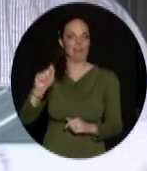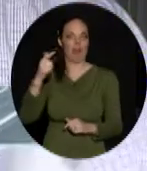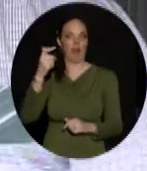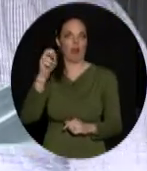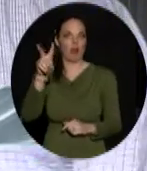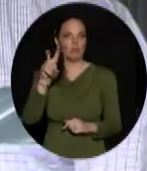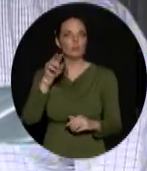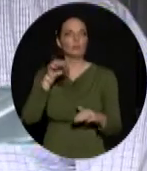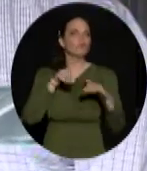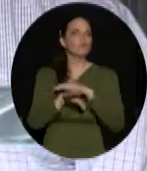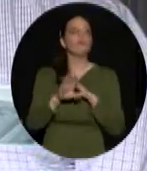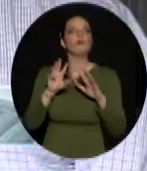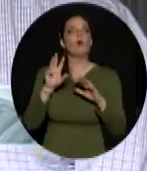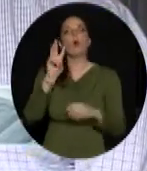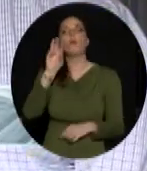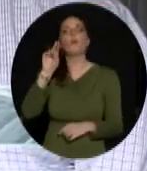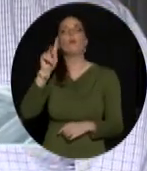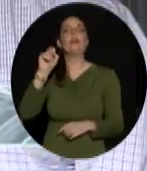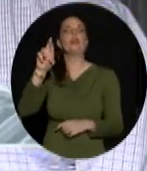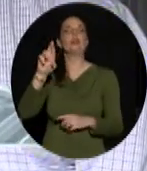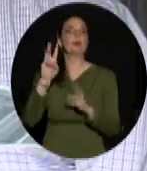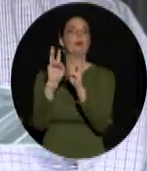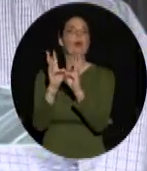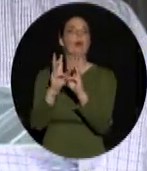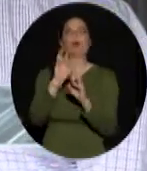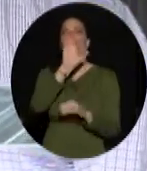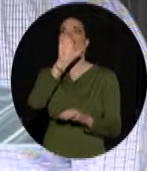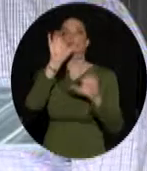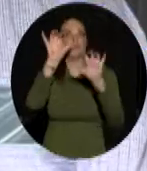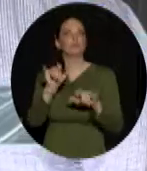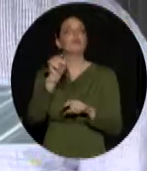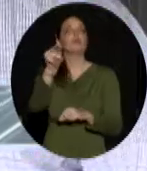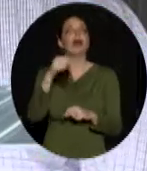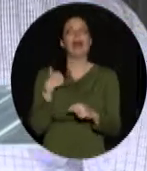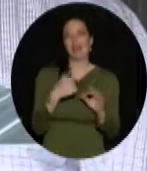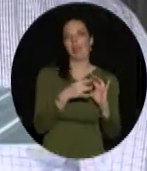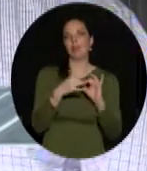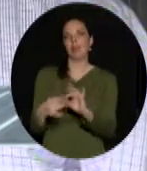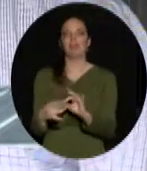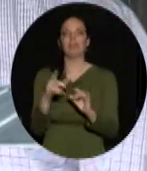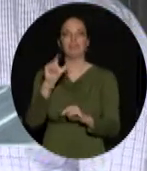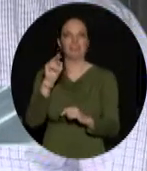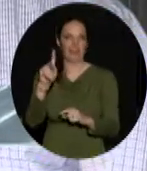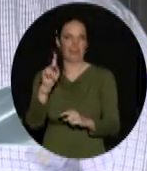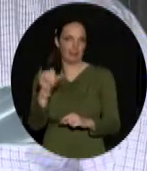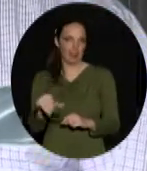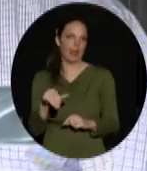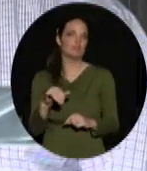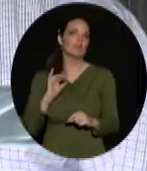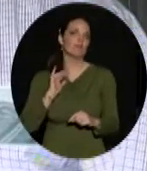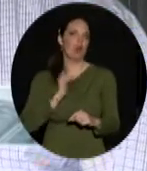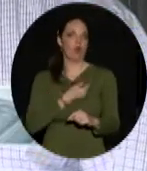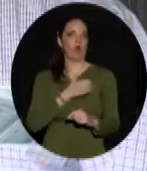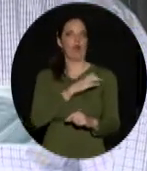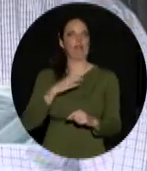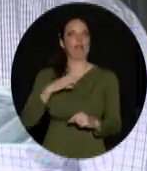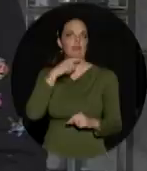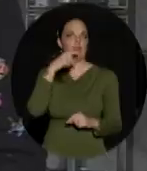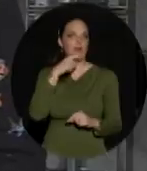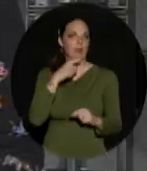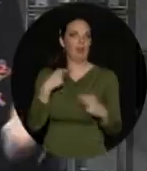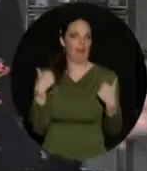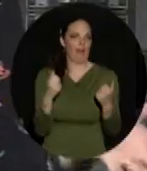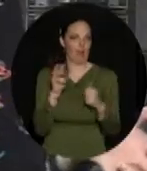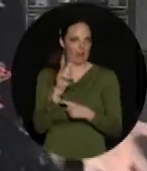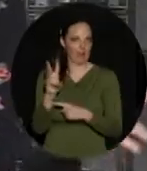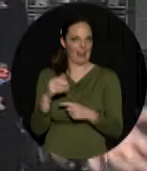go in there and search for winter weather, there's a lot of information there. And we'll link to a lot of information from our website as well, the Cleveland Department of Public Health. Well, thank